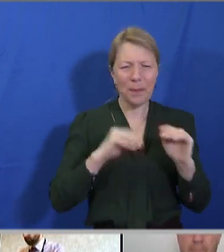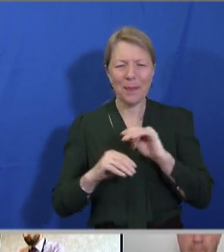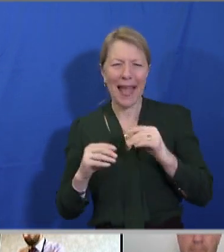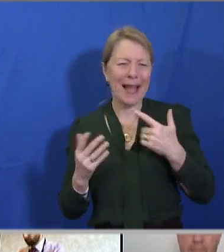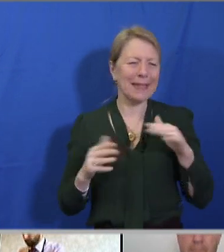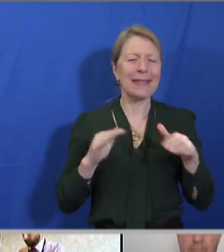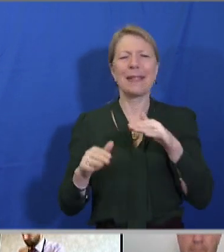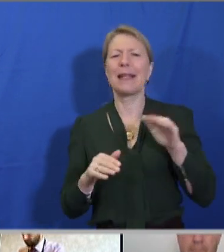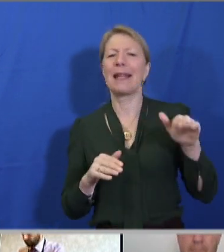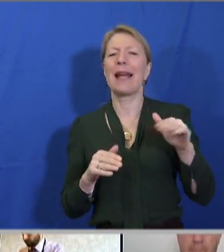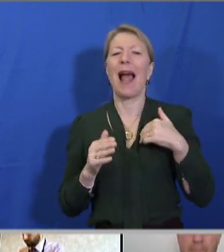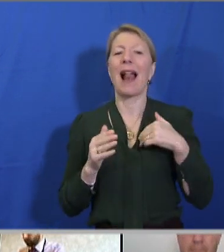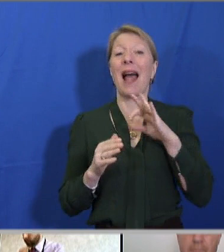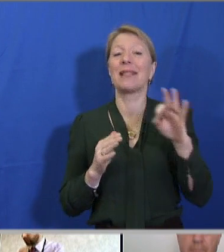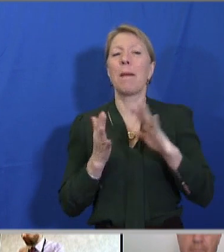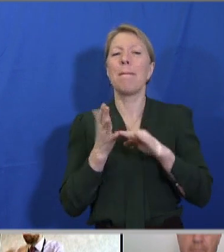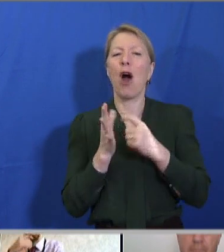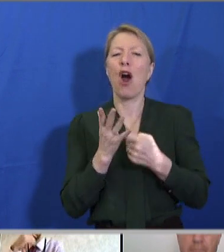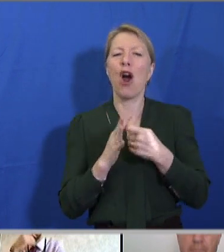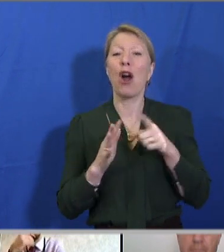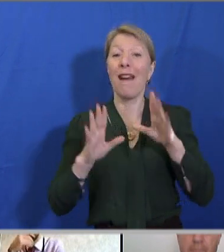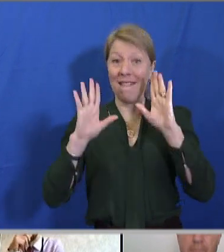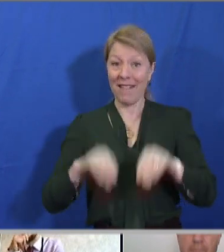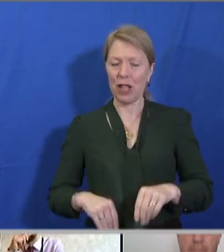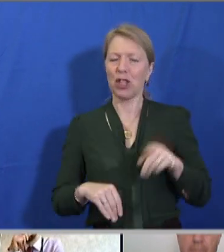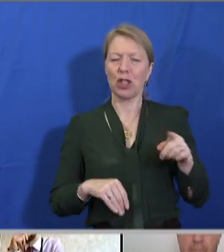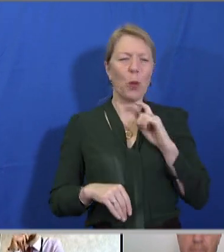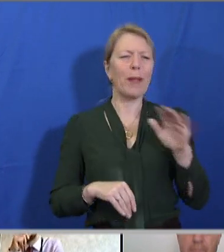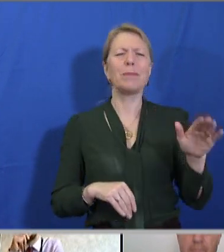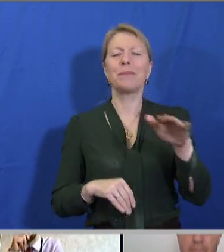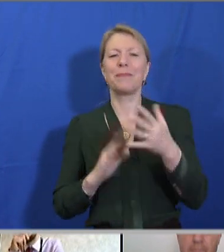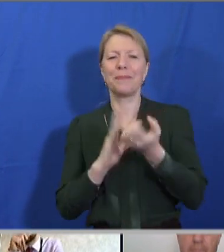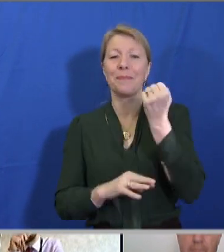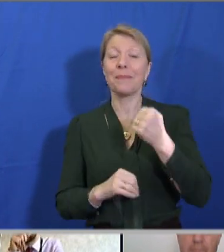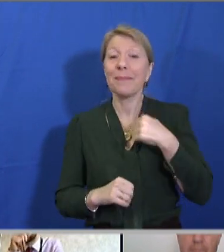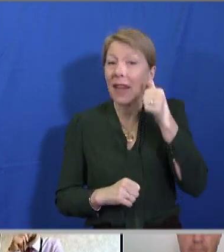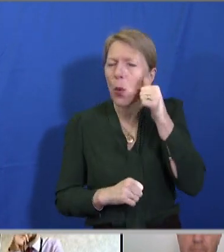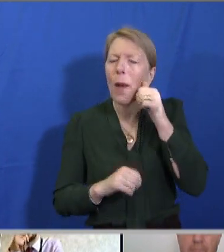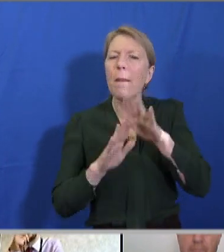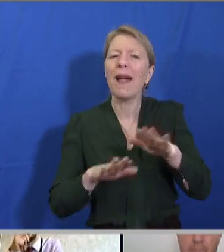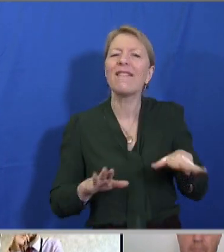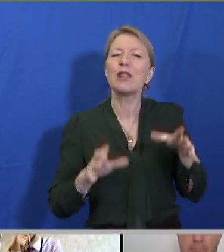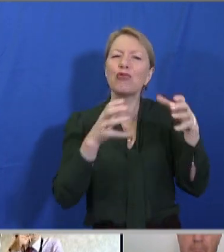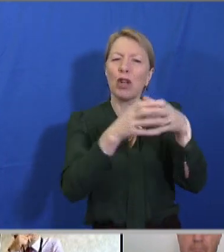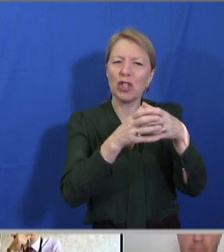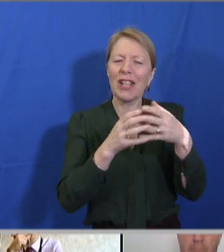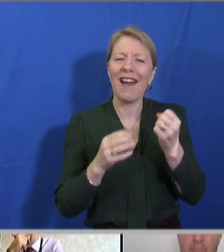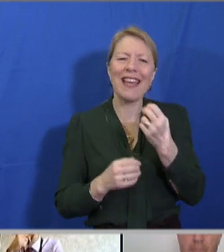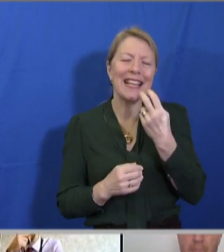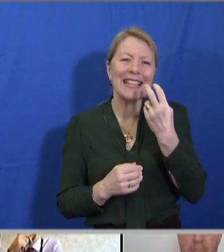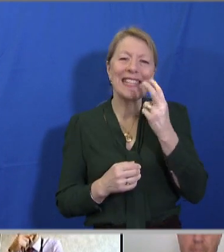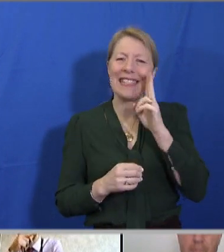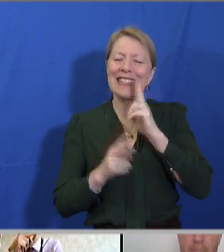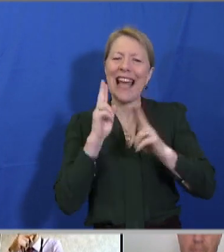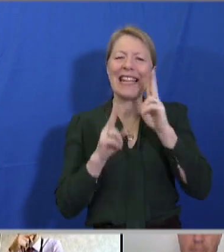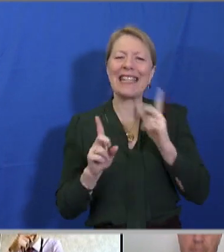follow up with some of the officials later on. I know that in Belfast Trust, the cited guide service is one of the outcomes of